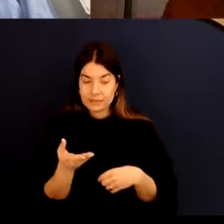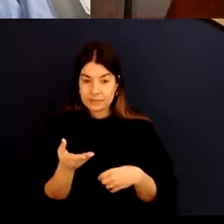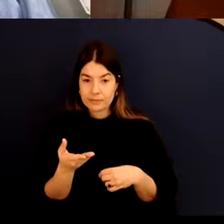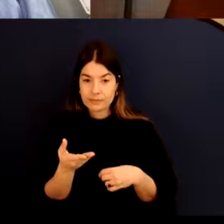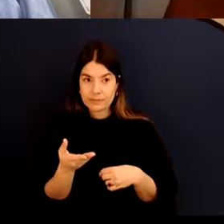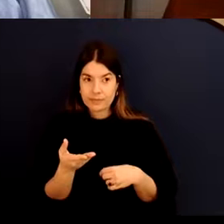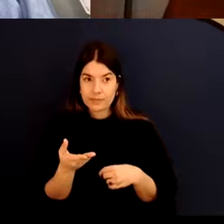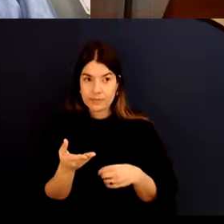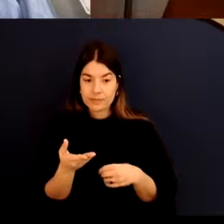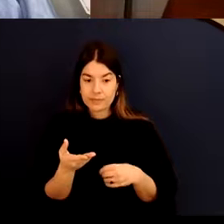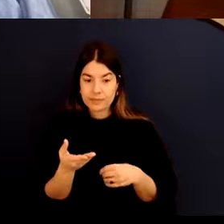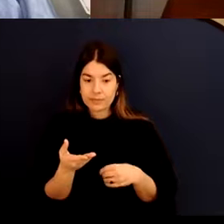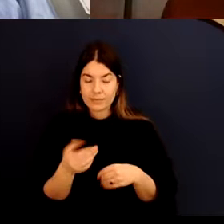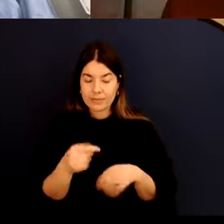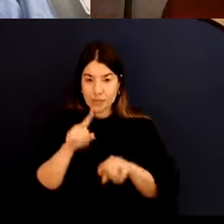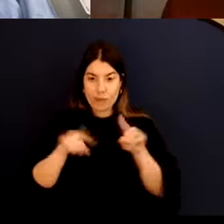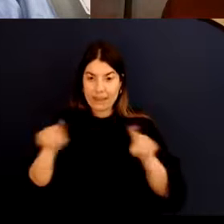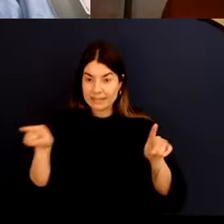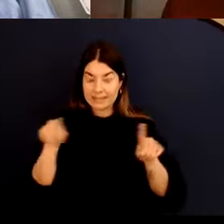this randomized list,